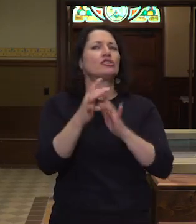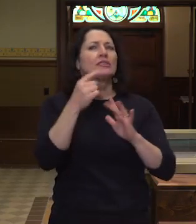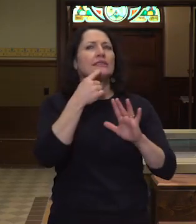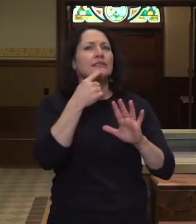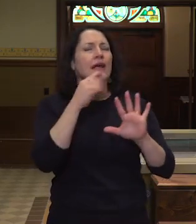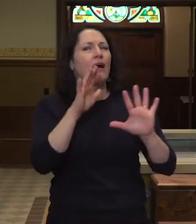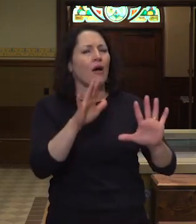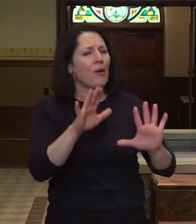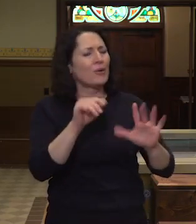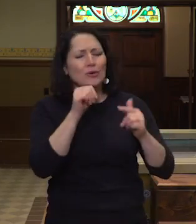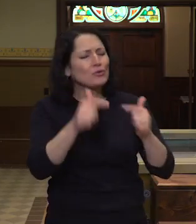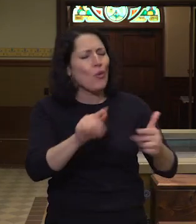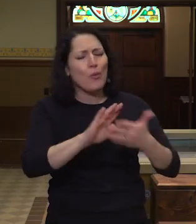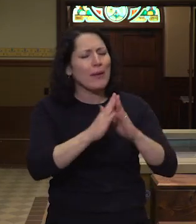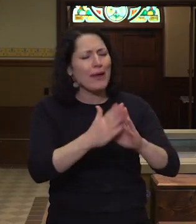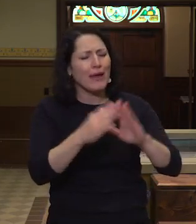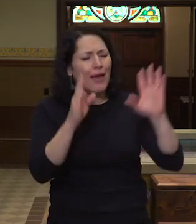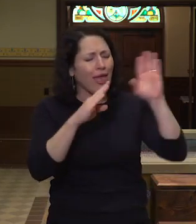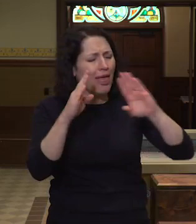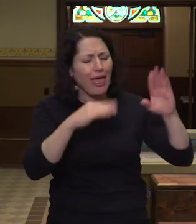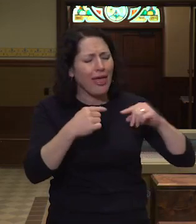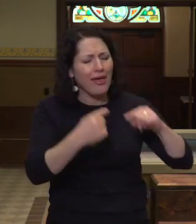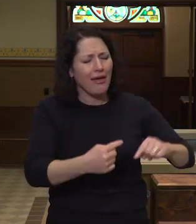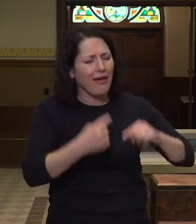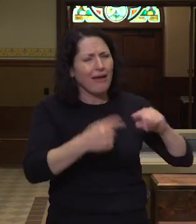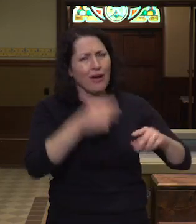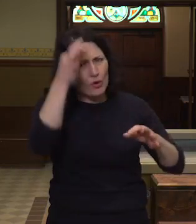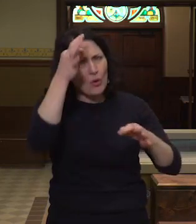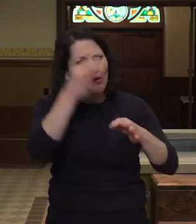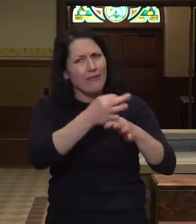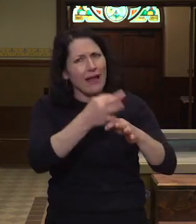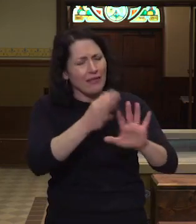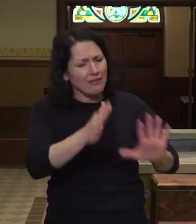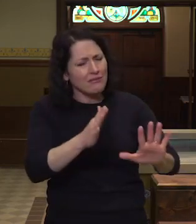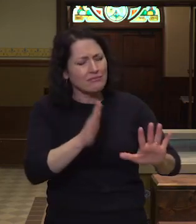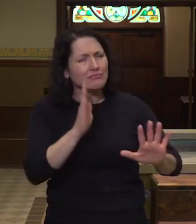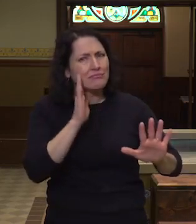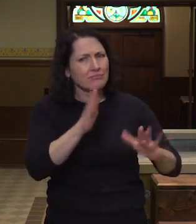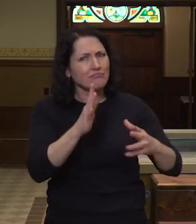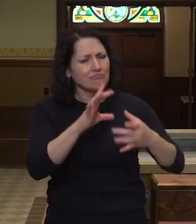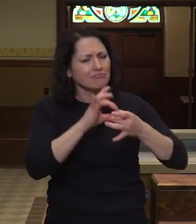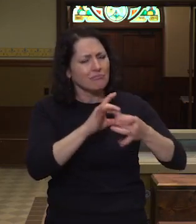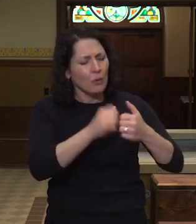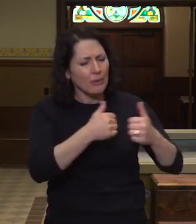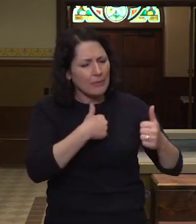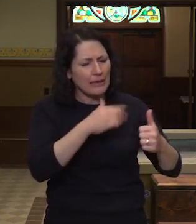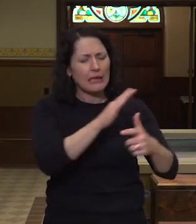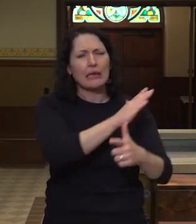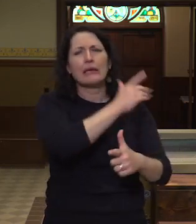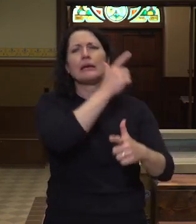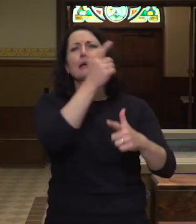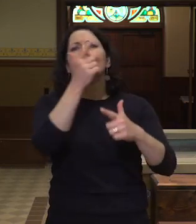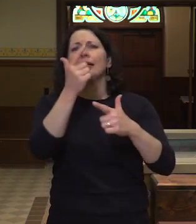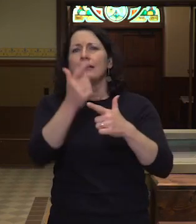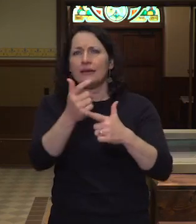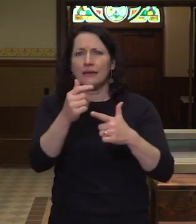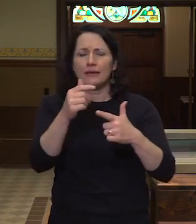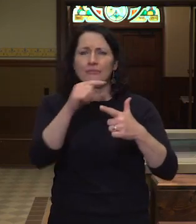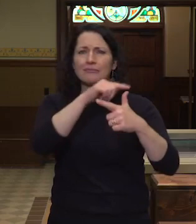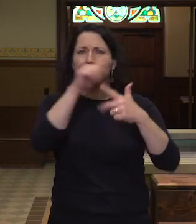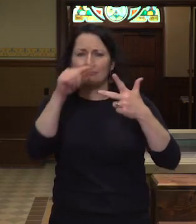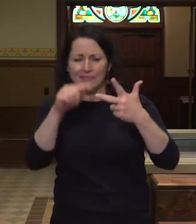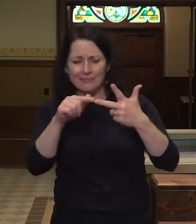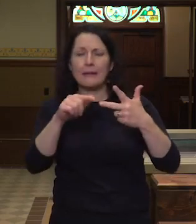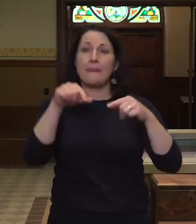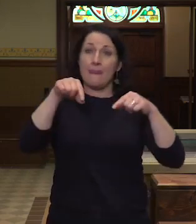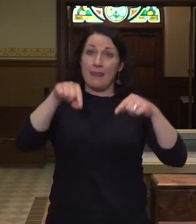hearts be troubled. You have faith in God, have faith also in me." And then we hear this